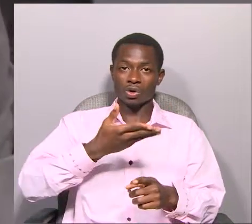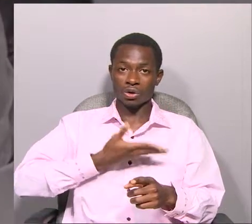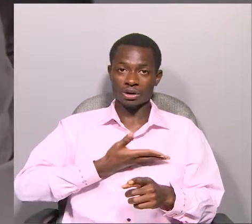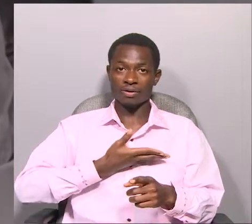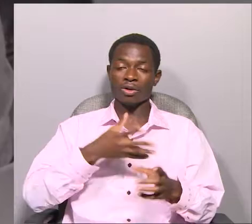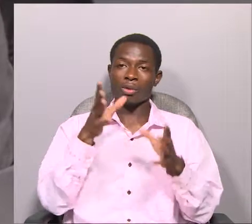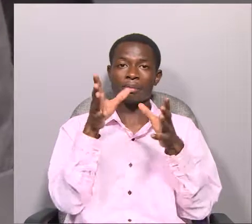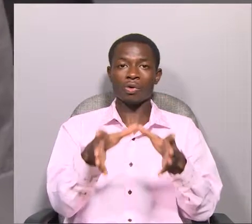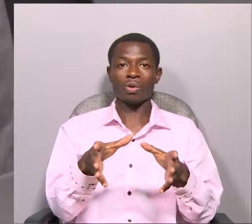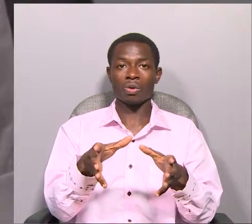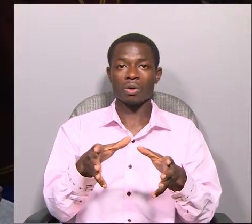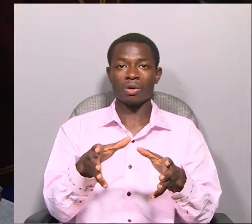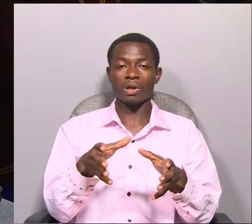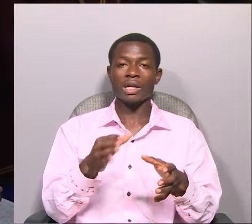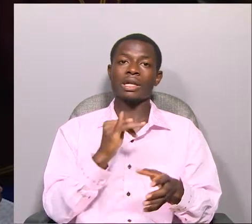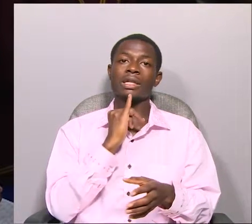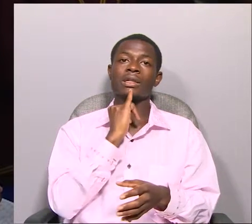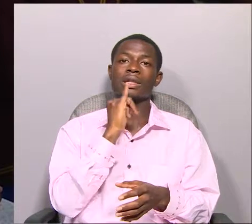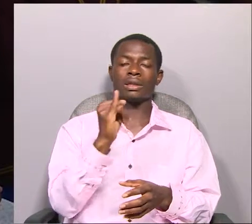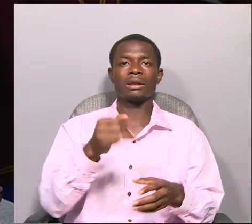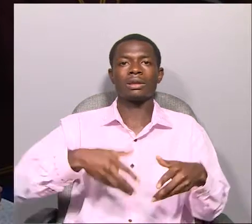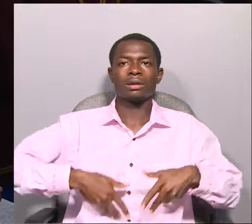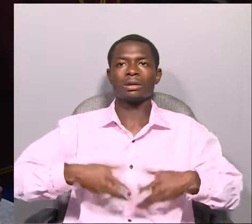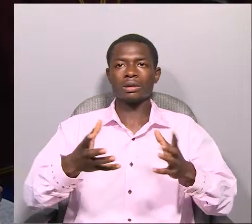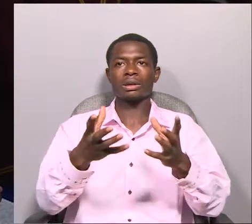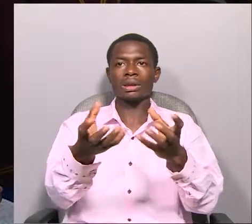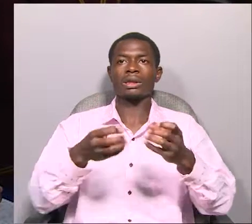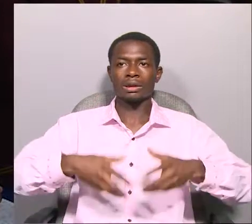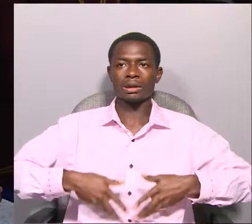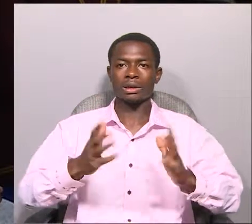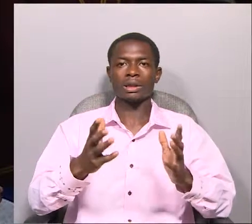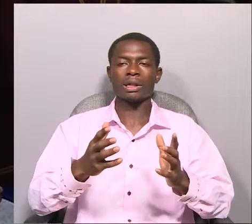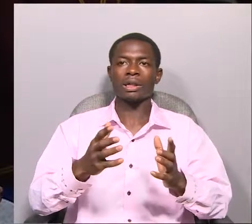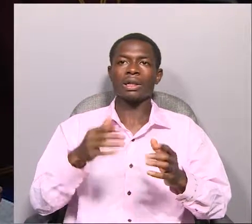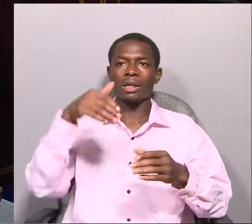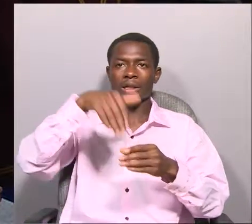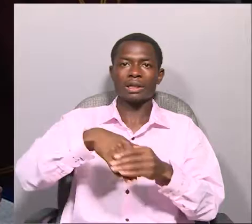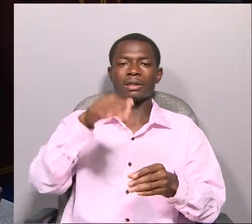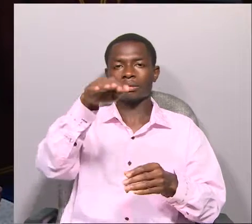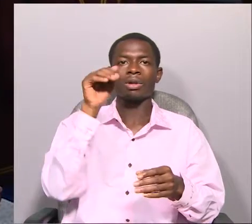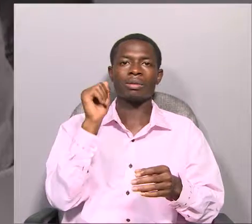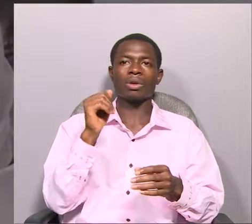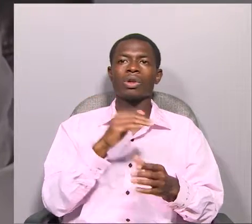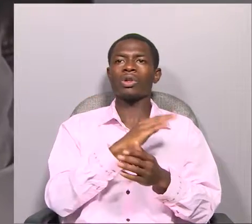leadership, which is yourselves, is taken seriously by the government of Zimbabwe. And if it were not so,